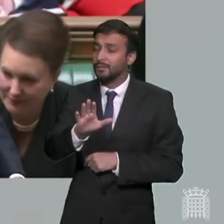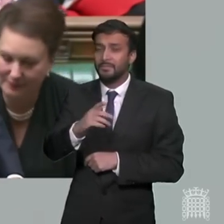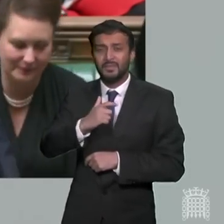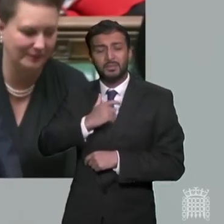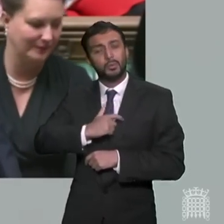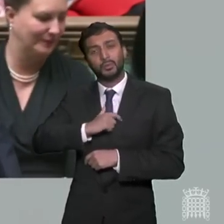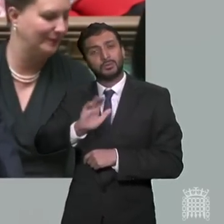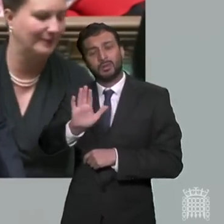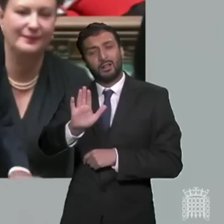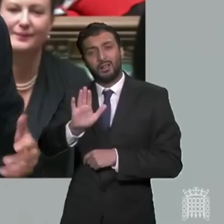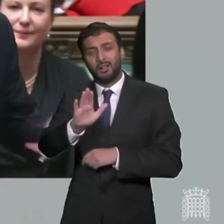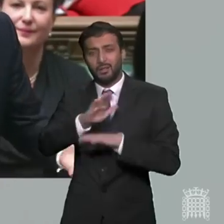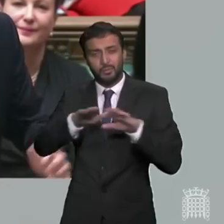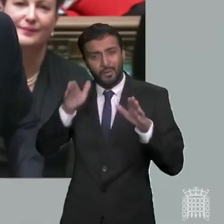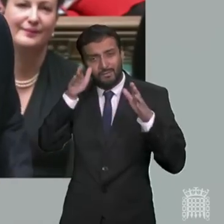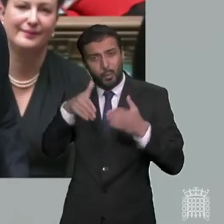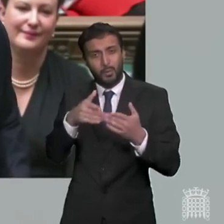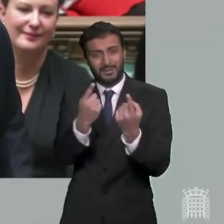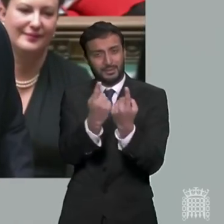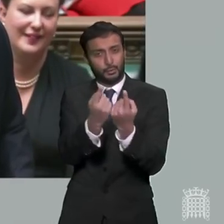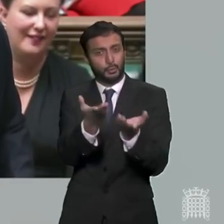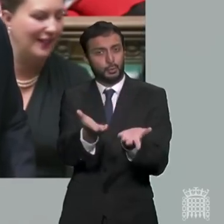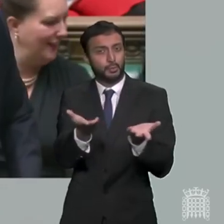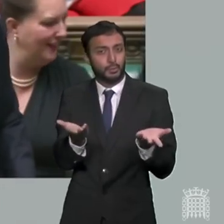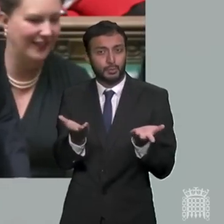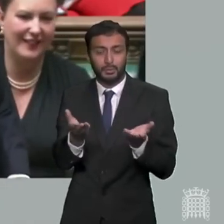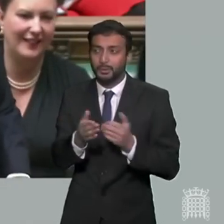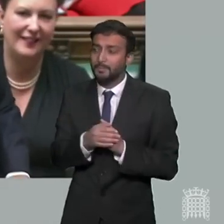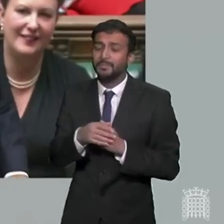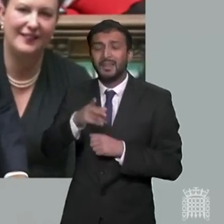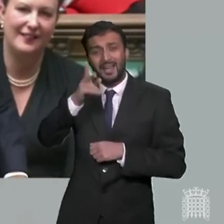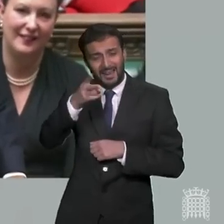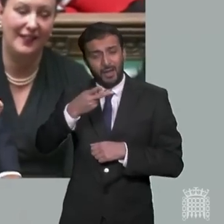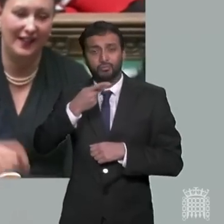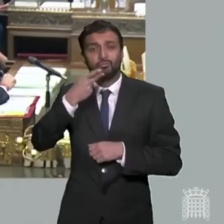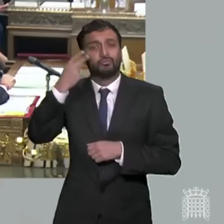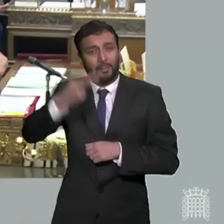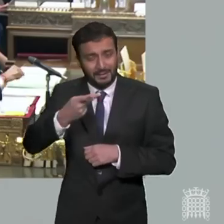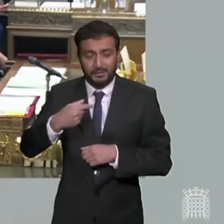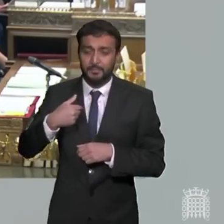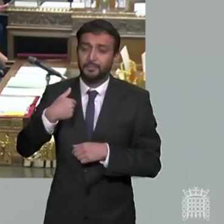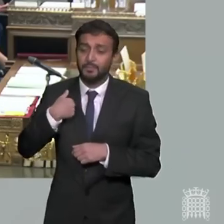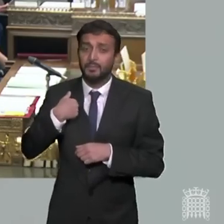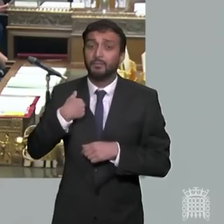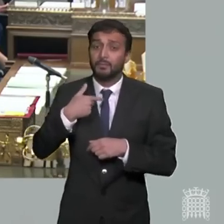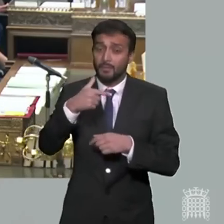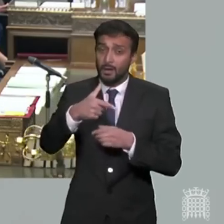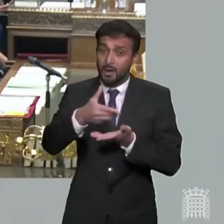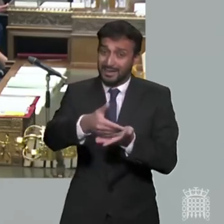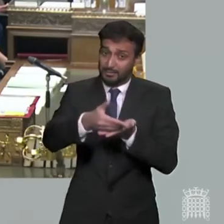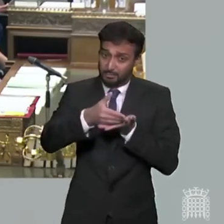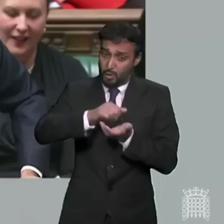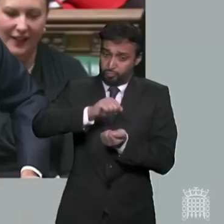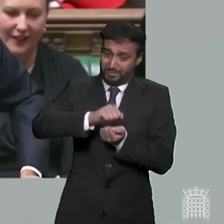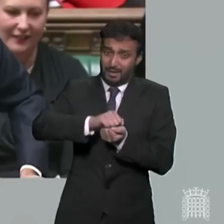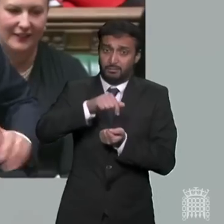not focused on the substance. Again, let me explain what we're doing. We're delivering what I said we would do. We're protecting the character of local